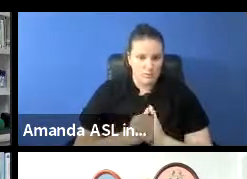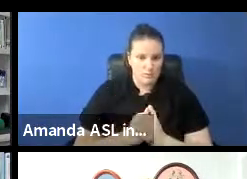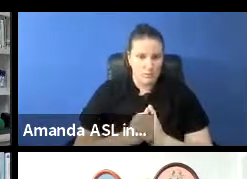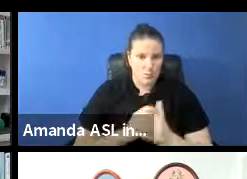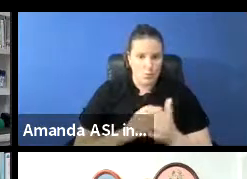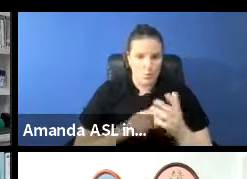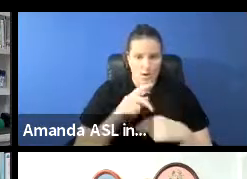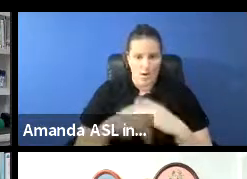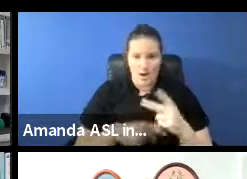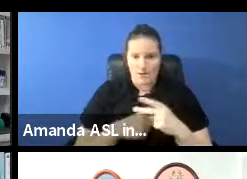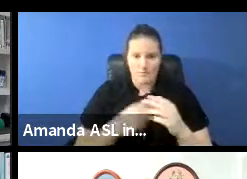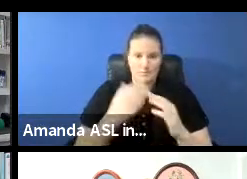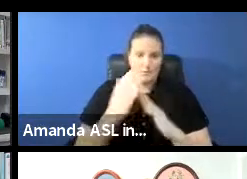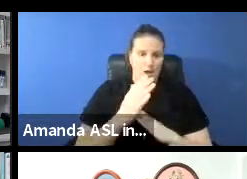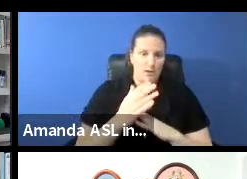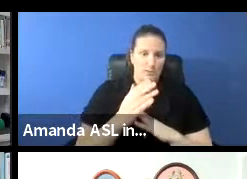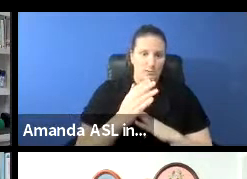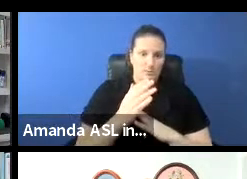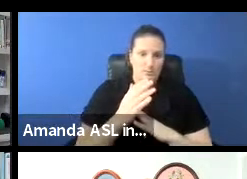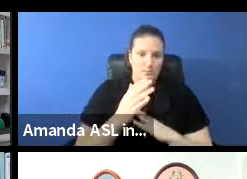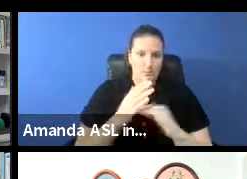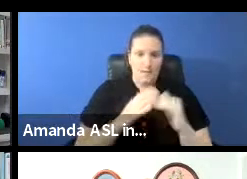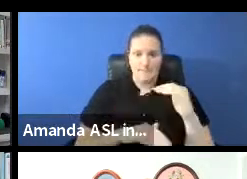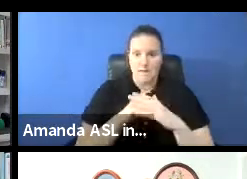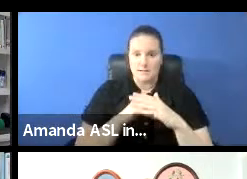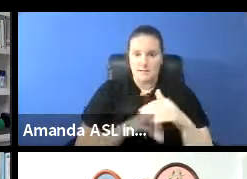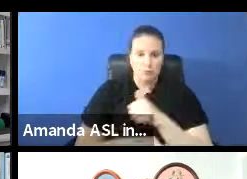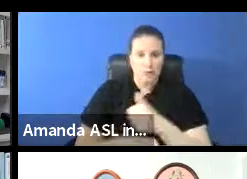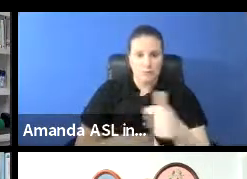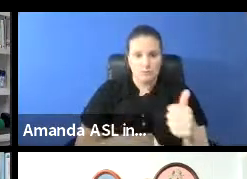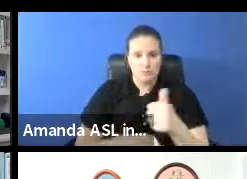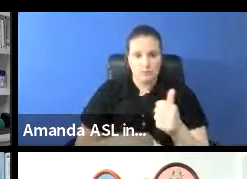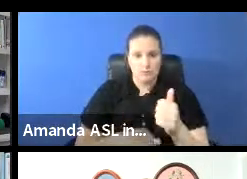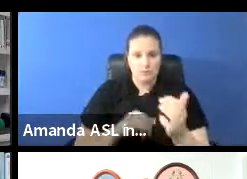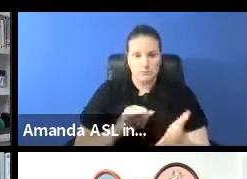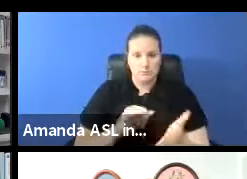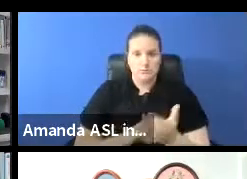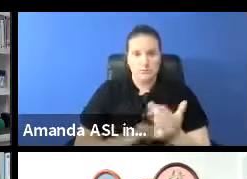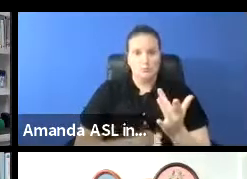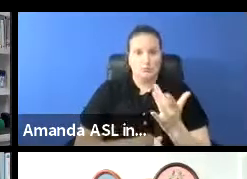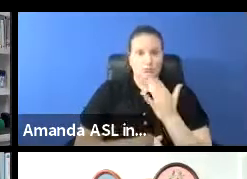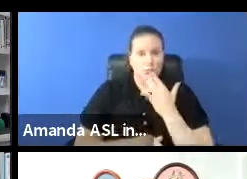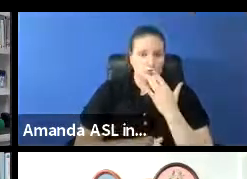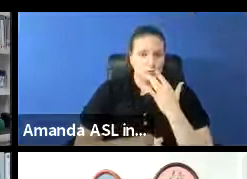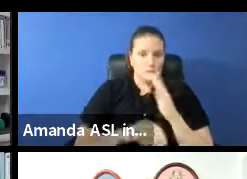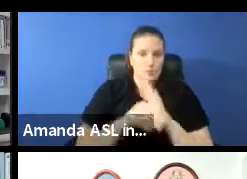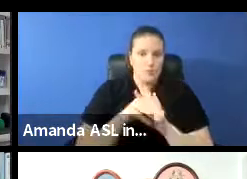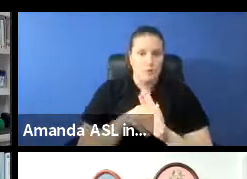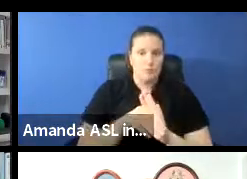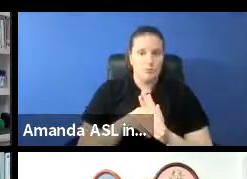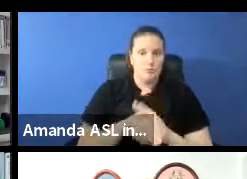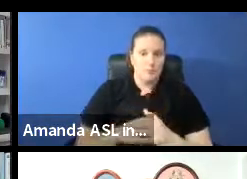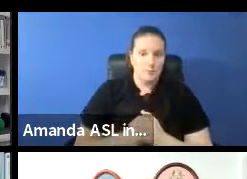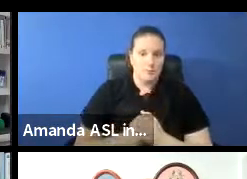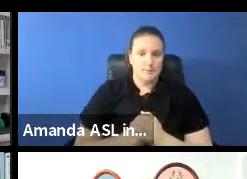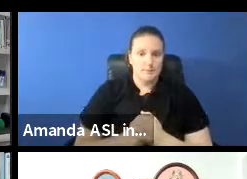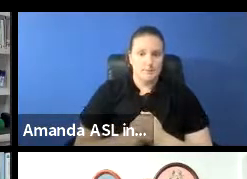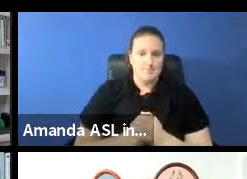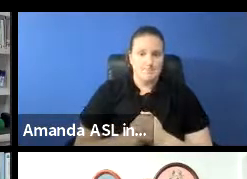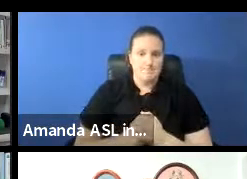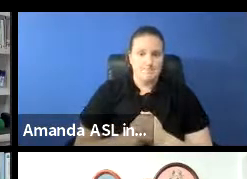of high capacity transit will be the preferred model based